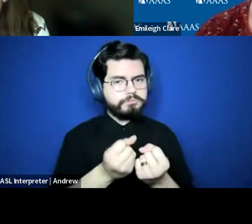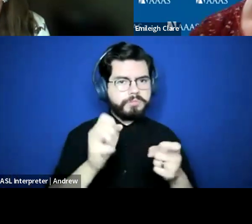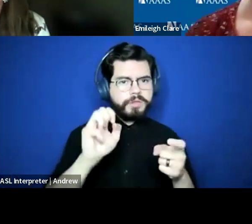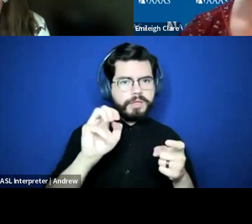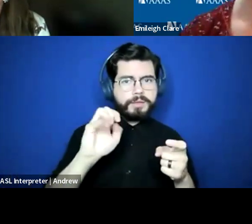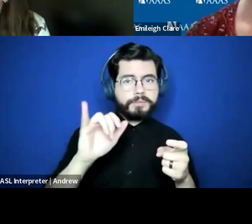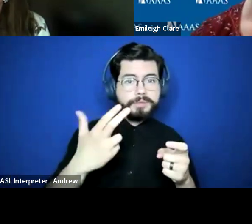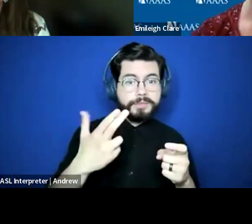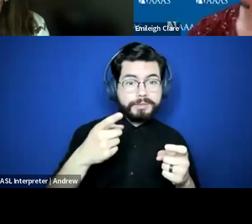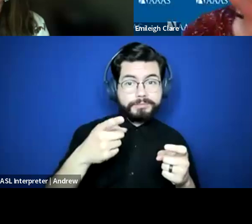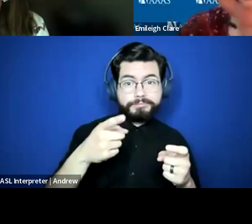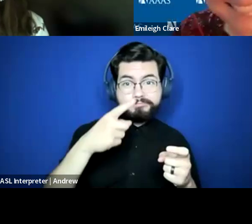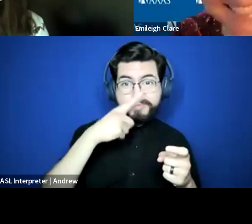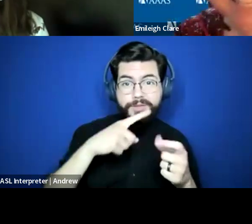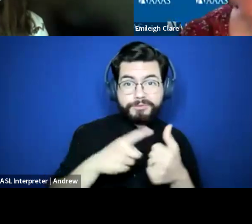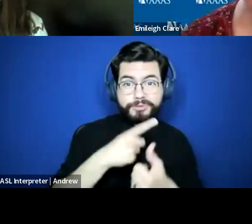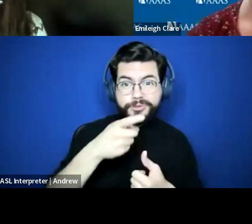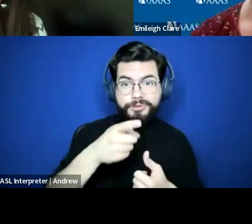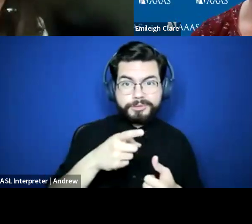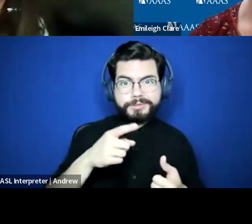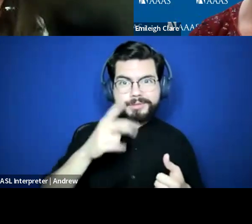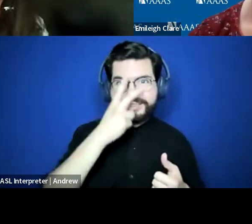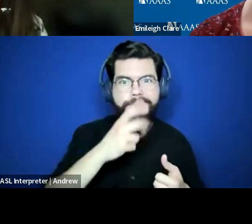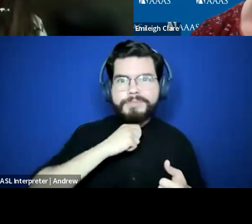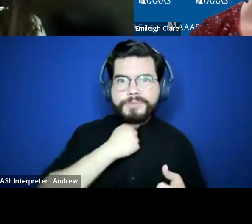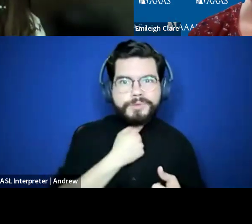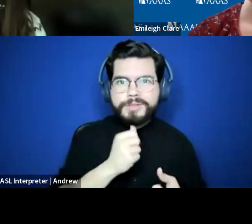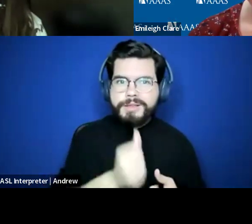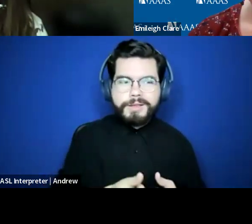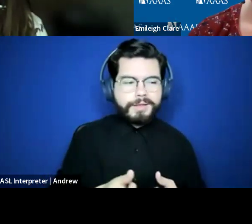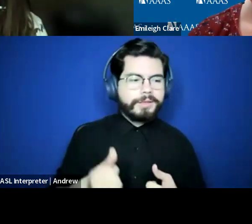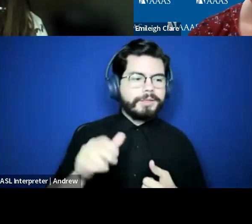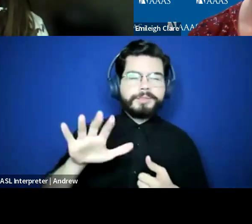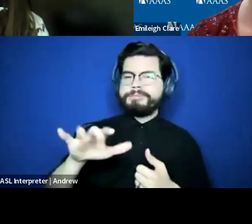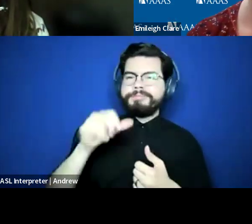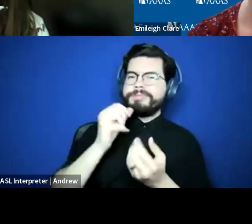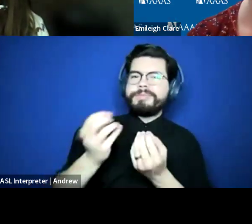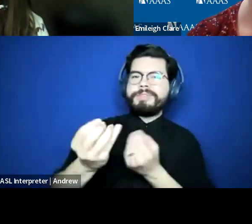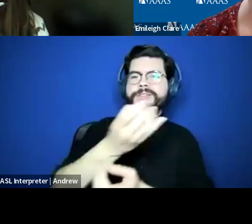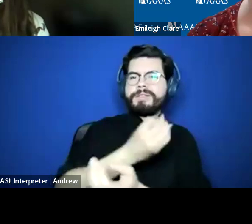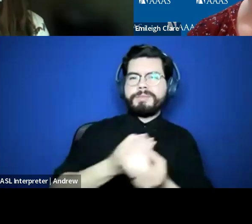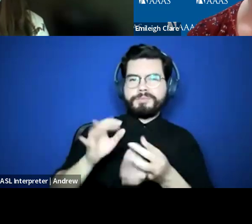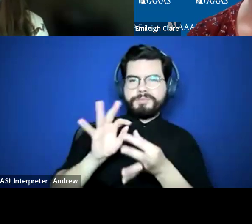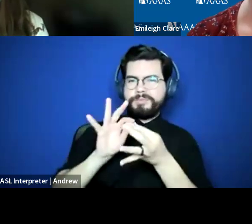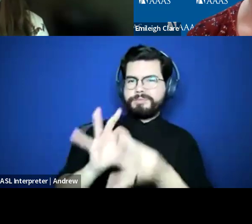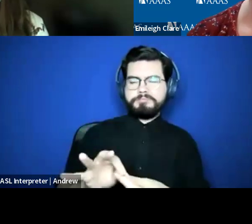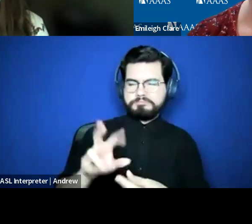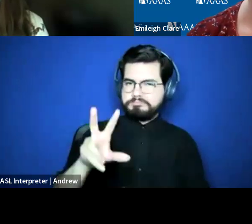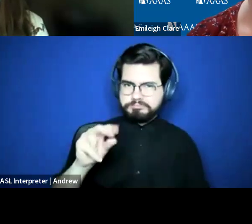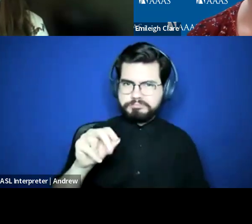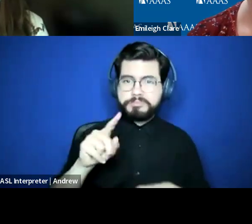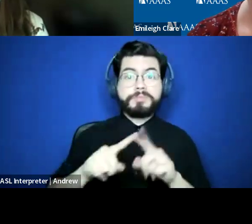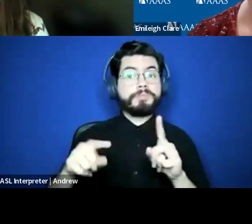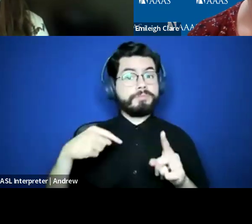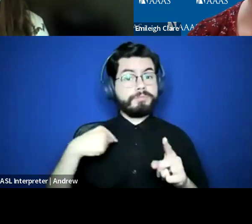unmuted, if you wouldn't mind going first on Oh, this one. I'd love to. It's not STEM related necessarily, but as a